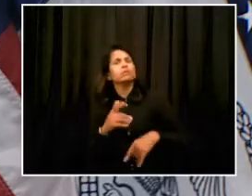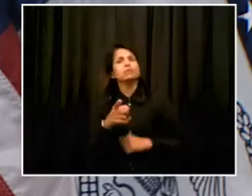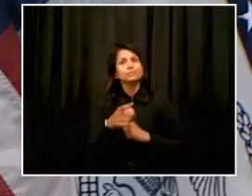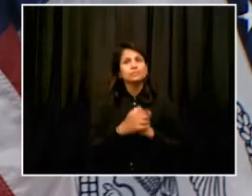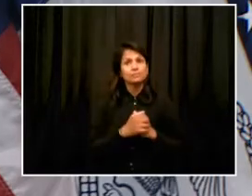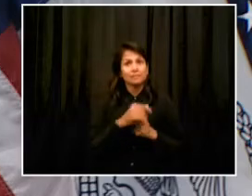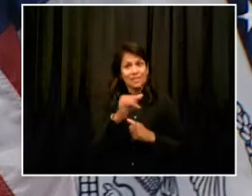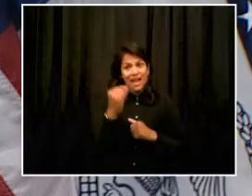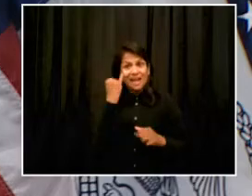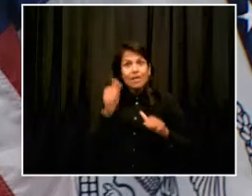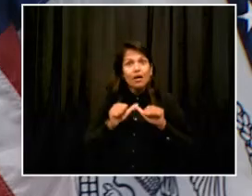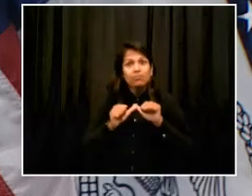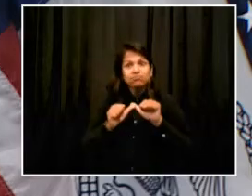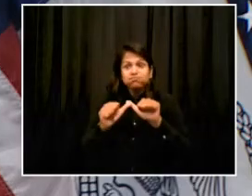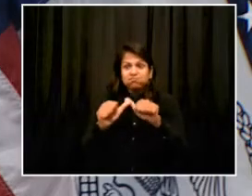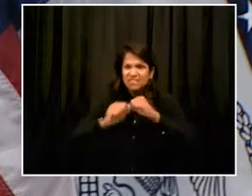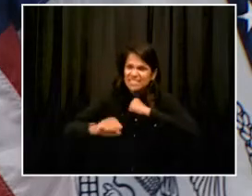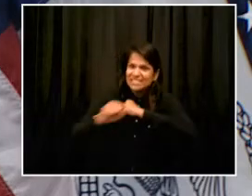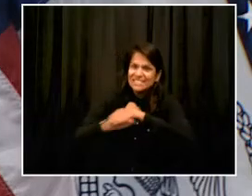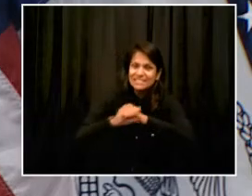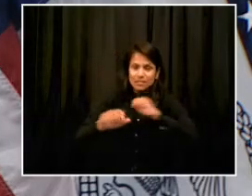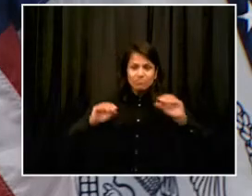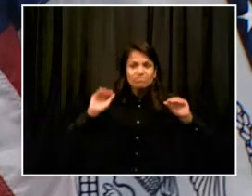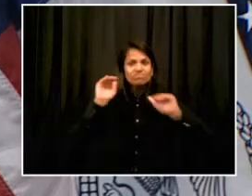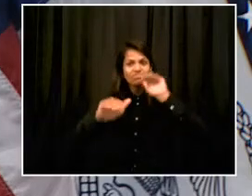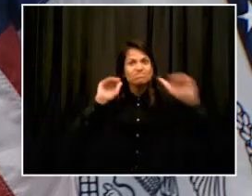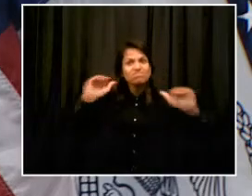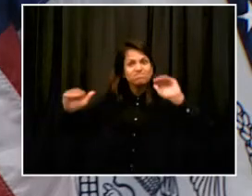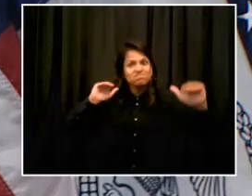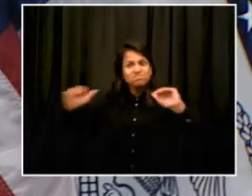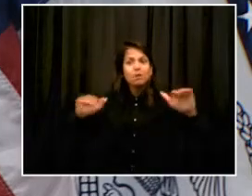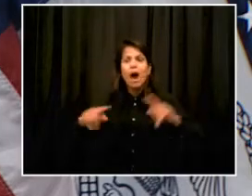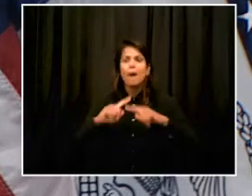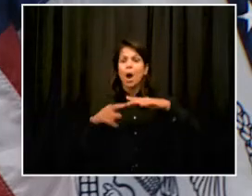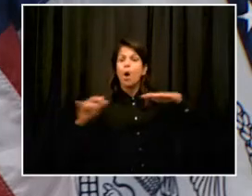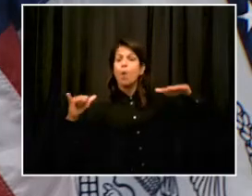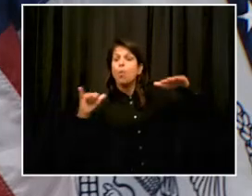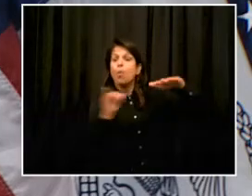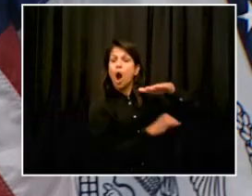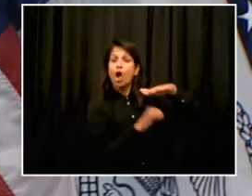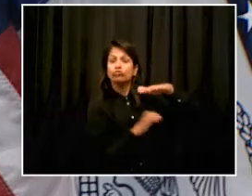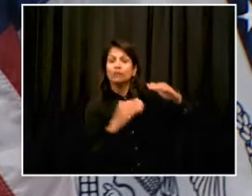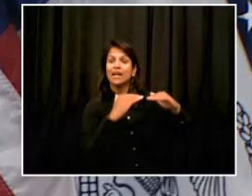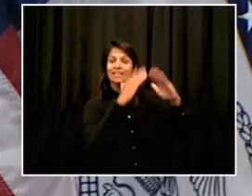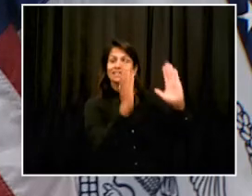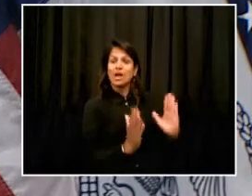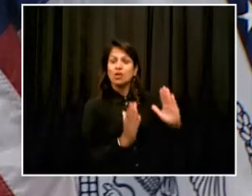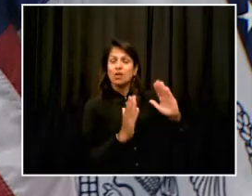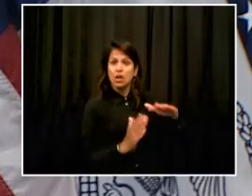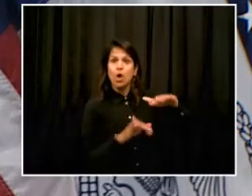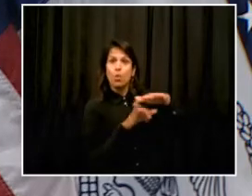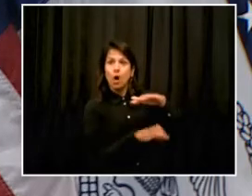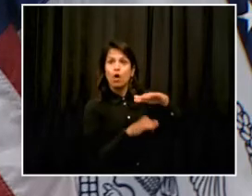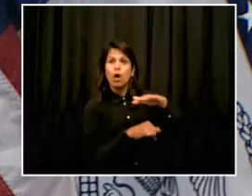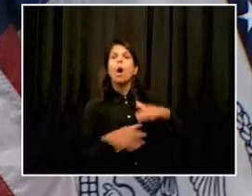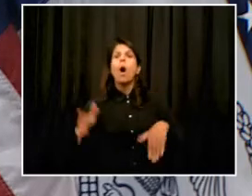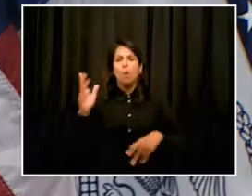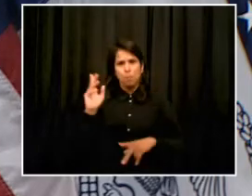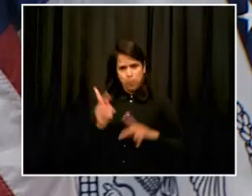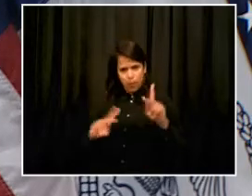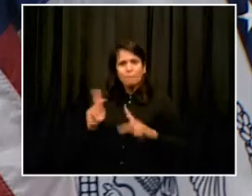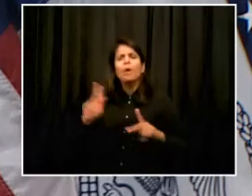it. But undoubtedly, Henry, we've got to be aggressive about getting the word out. We've got to make clear to people there